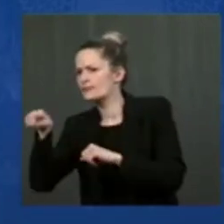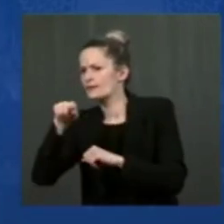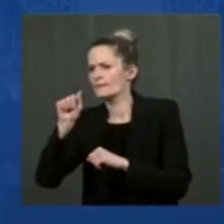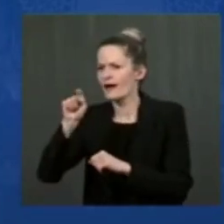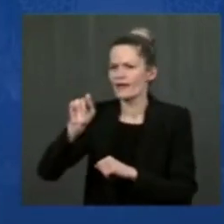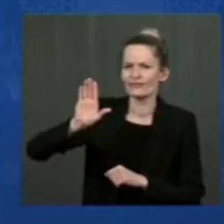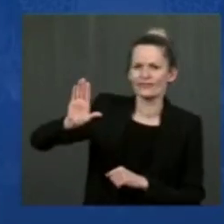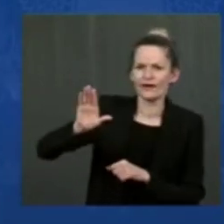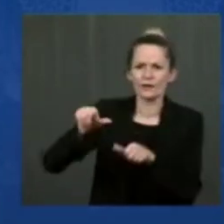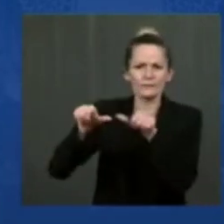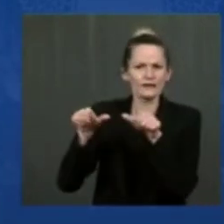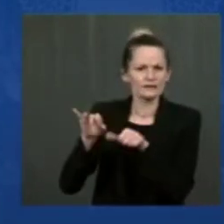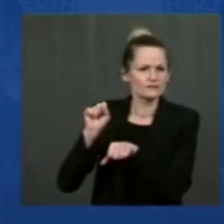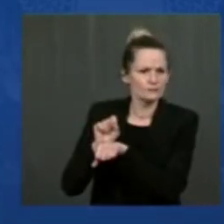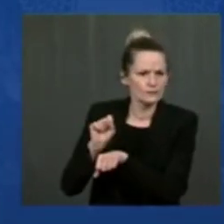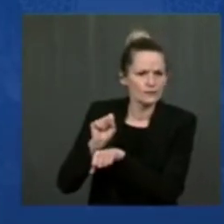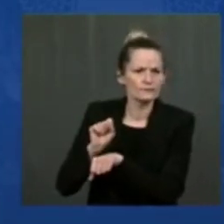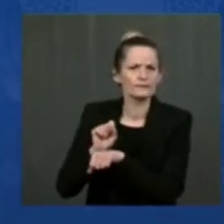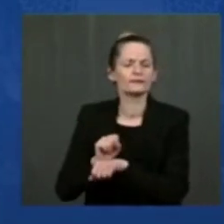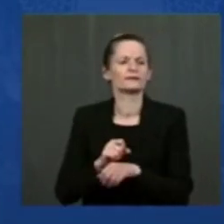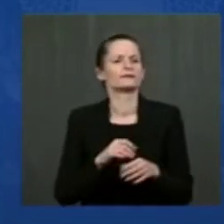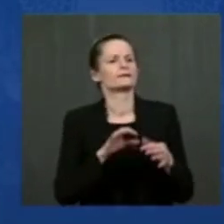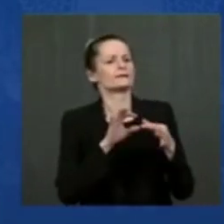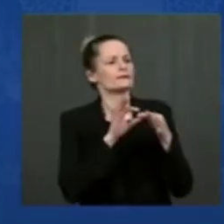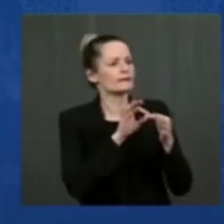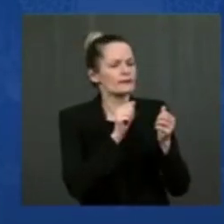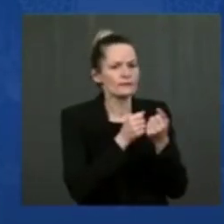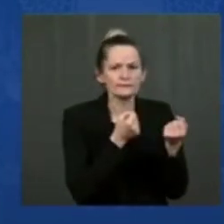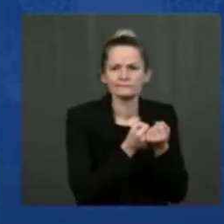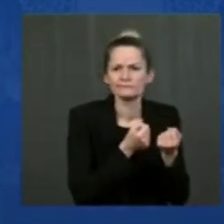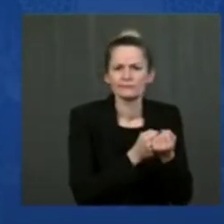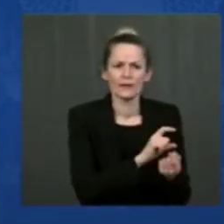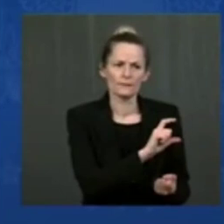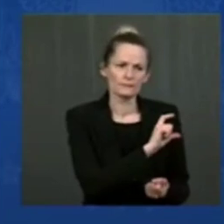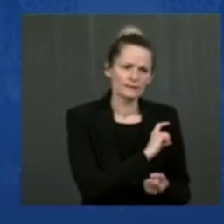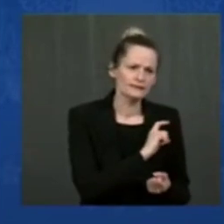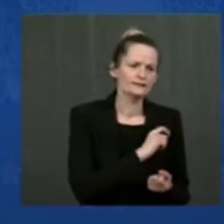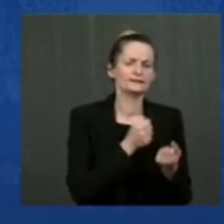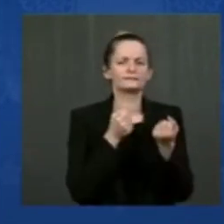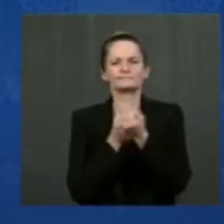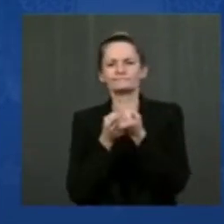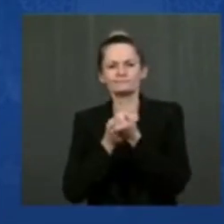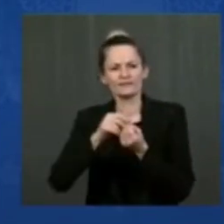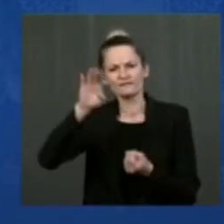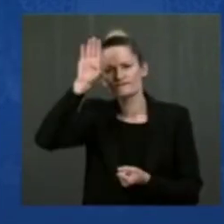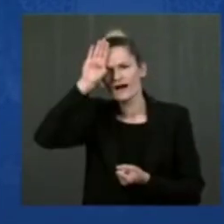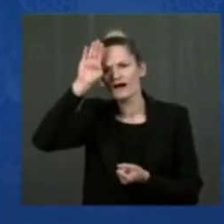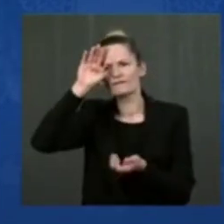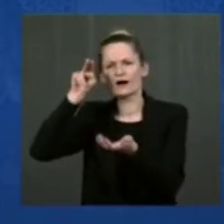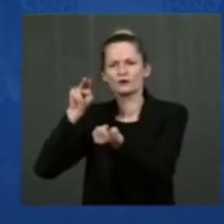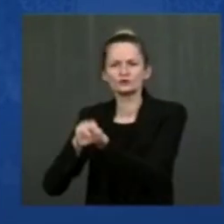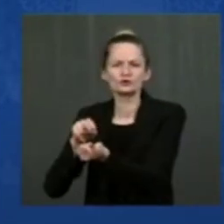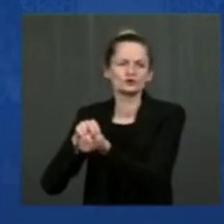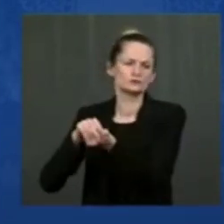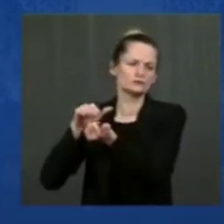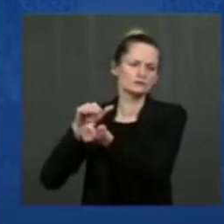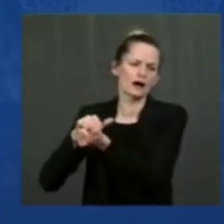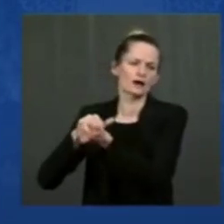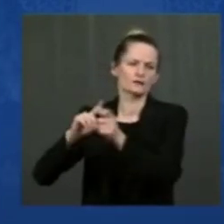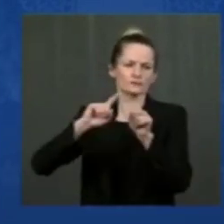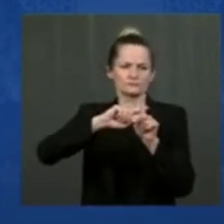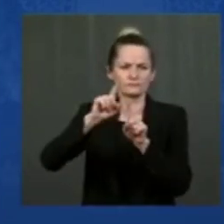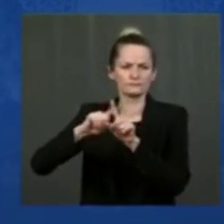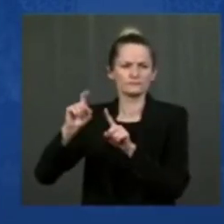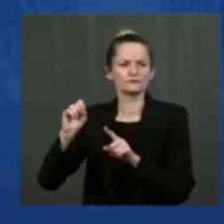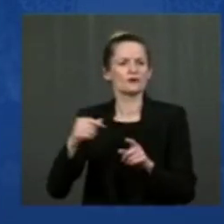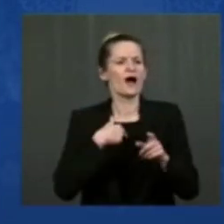workers. And thanks to the part of the rescue plan named for Ohio labor leader Butch Lewis, over 1 million